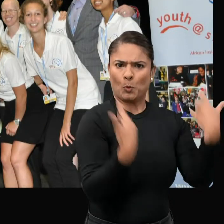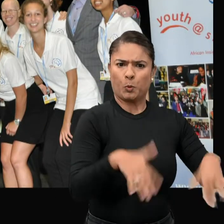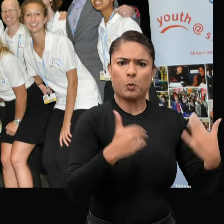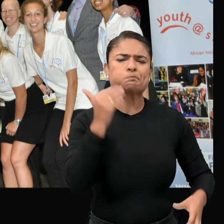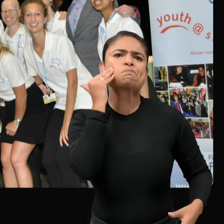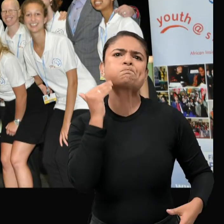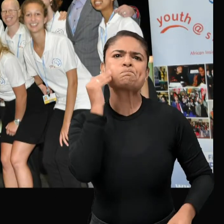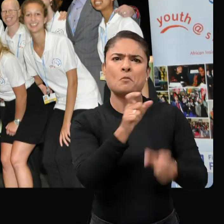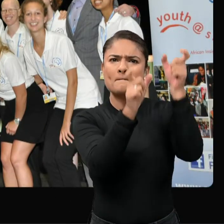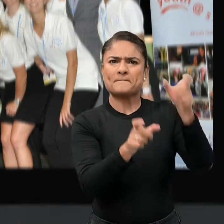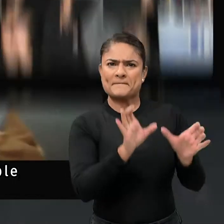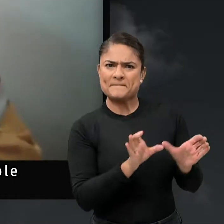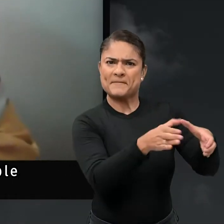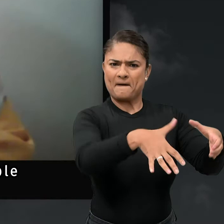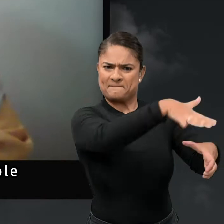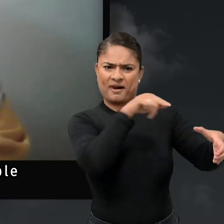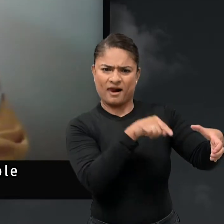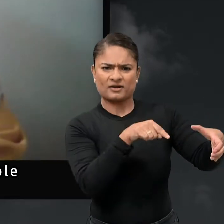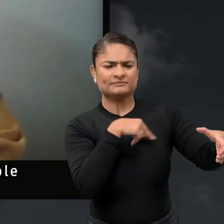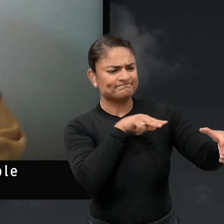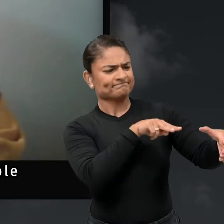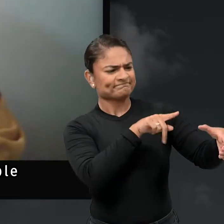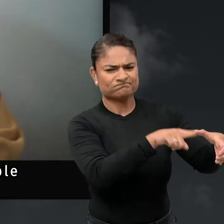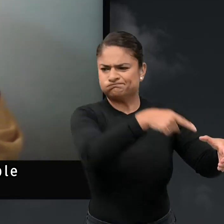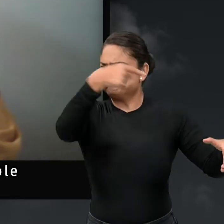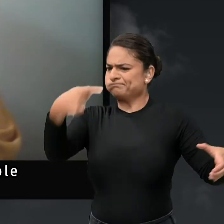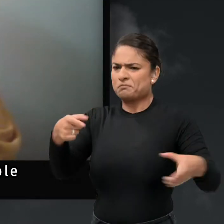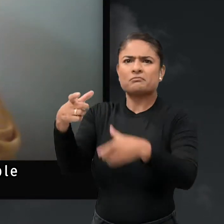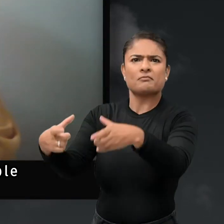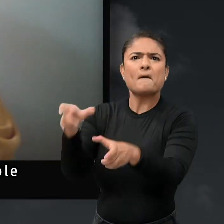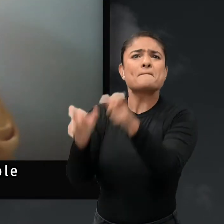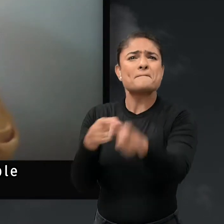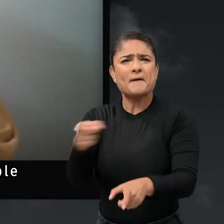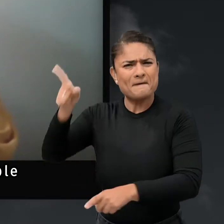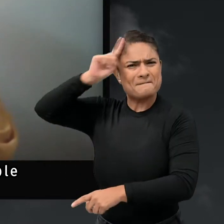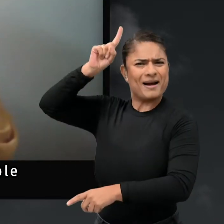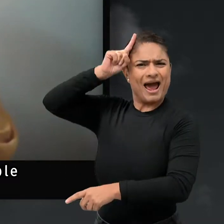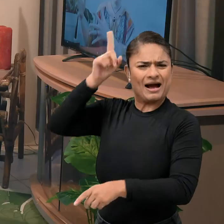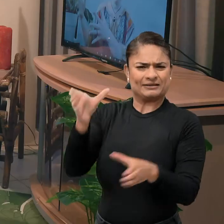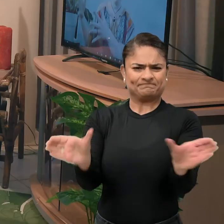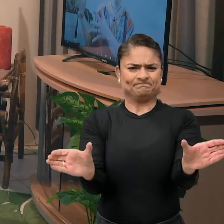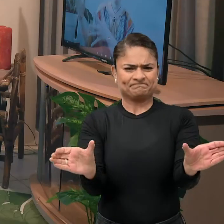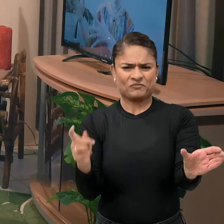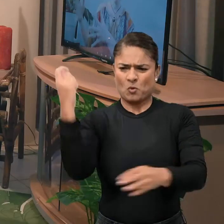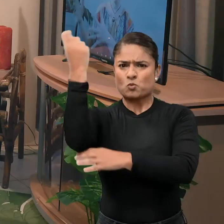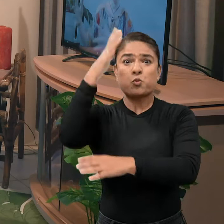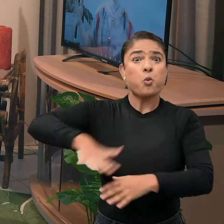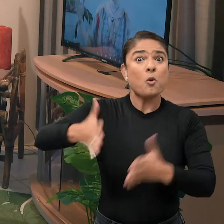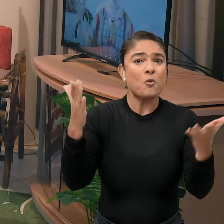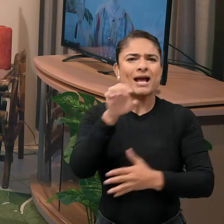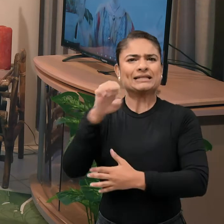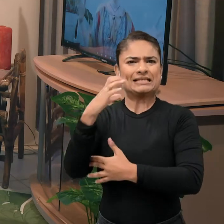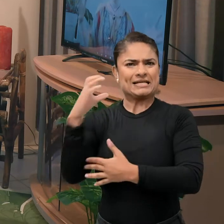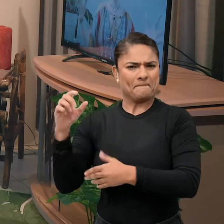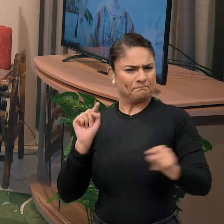with white people and just juxtaposing that with black people in rural areas in Eastern